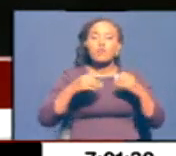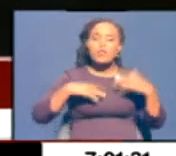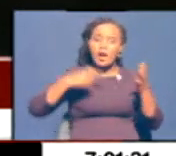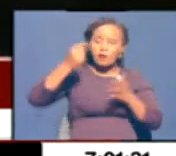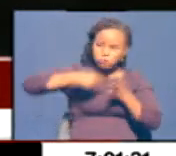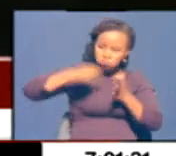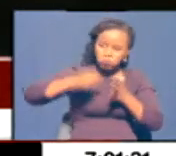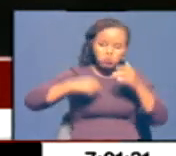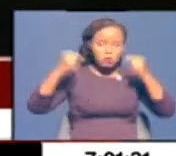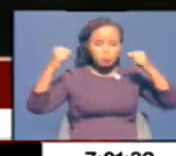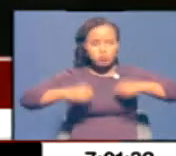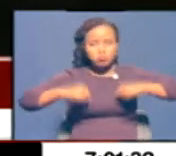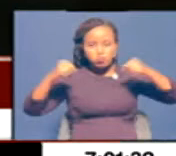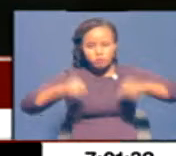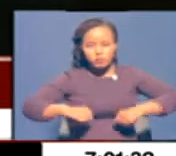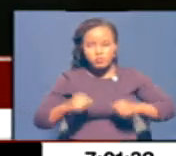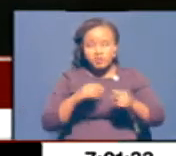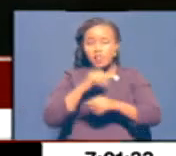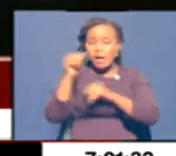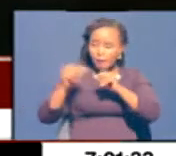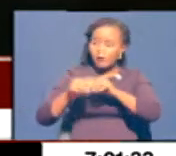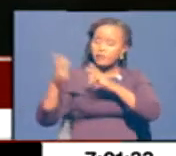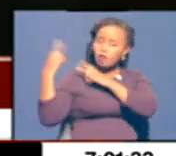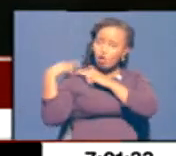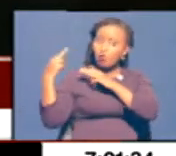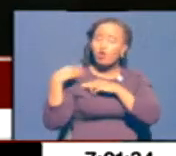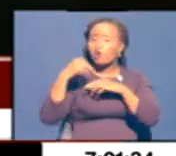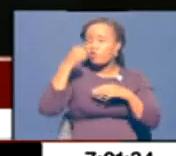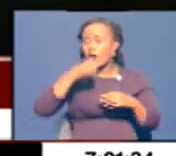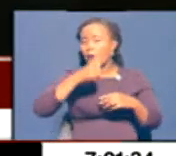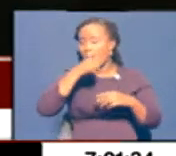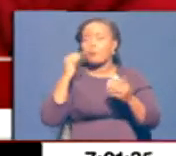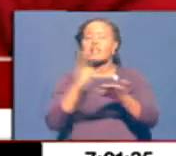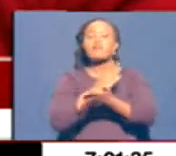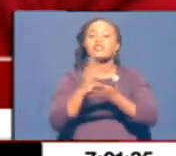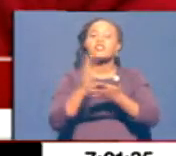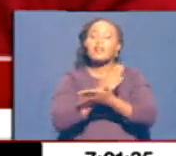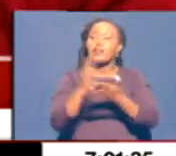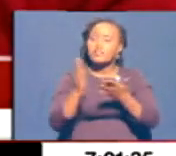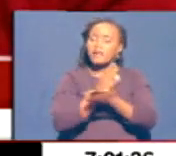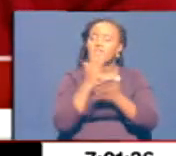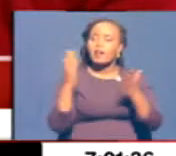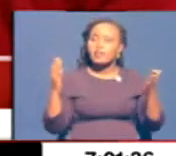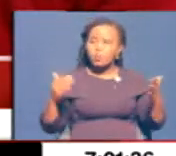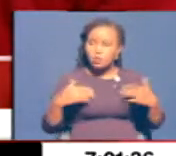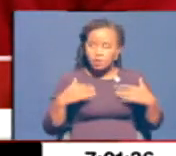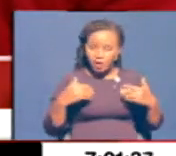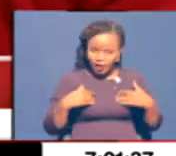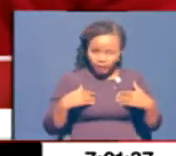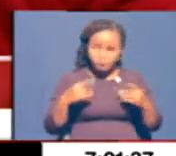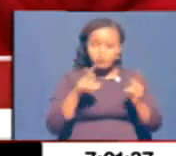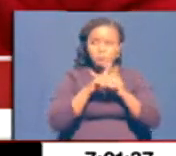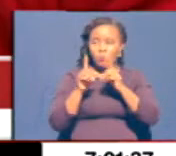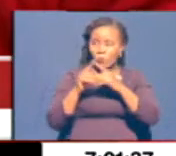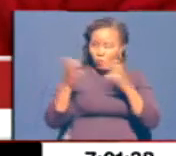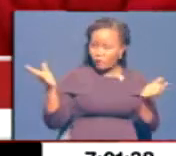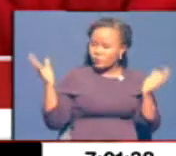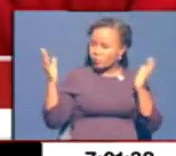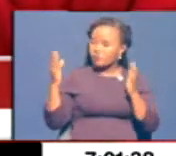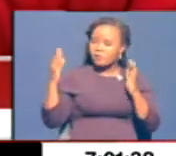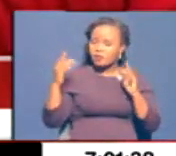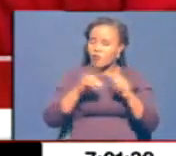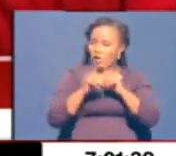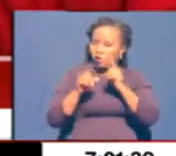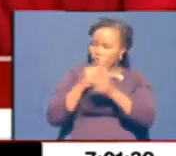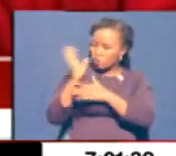understanding on the role the private sector would play, and along the principles